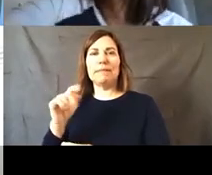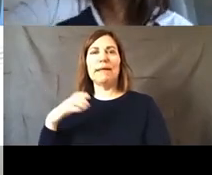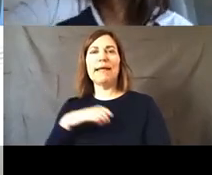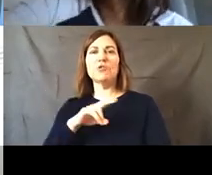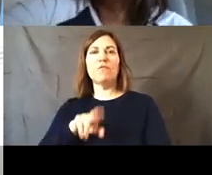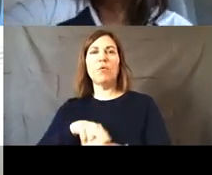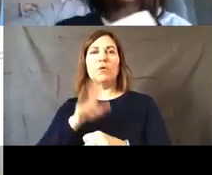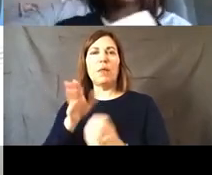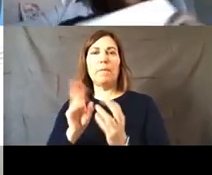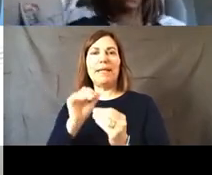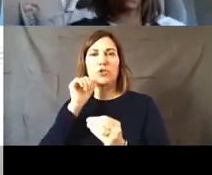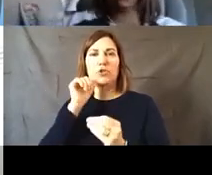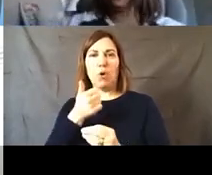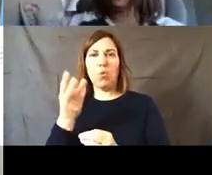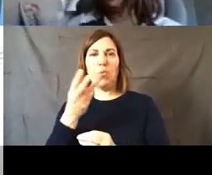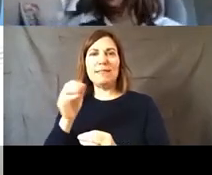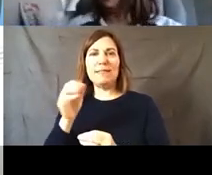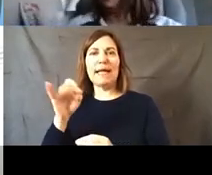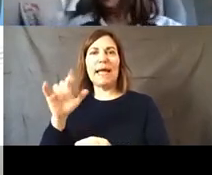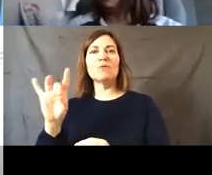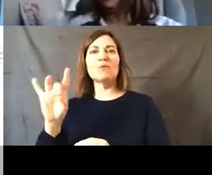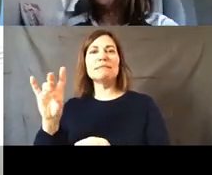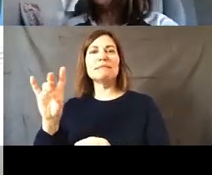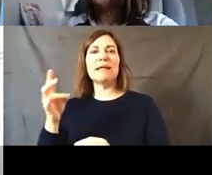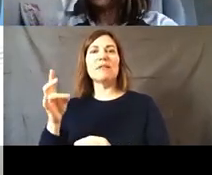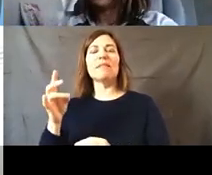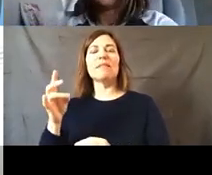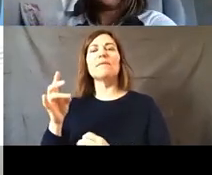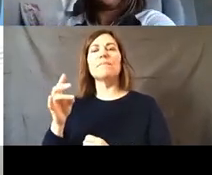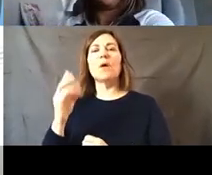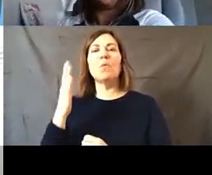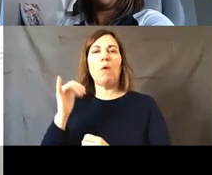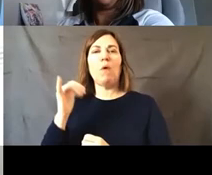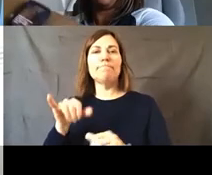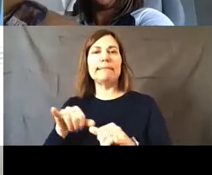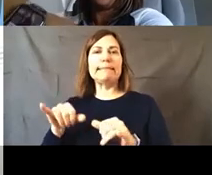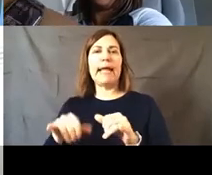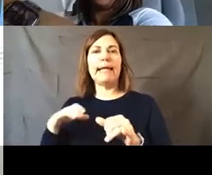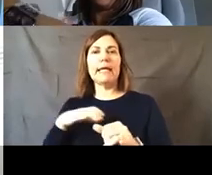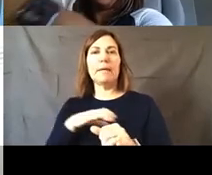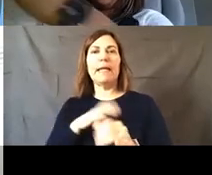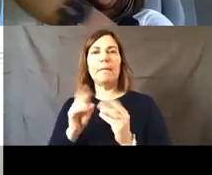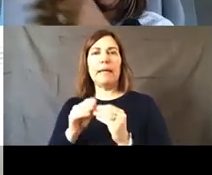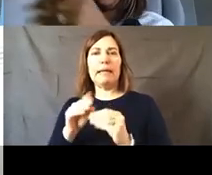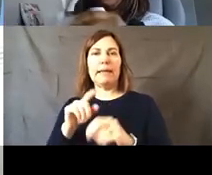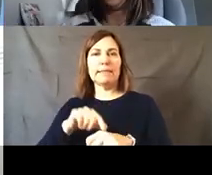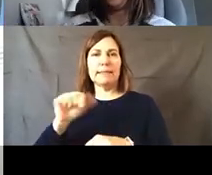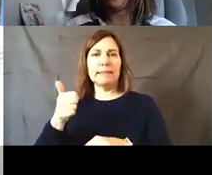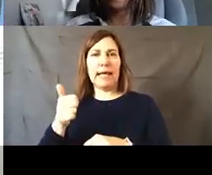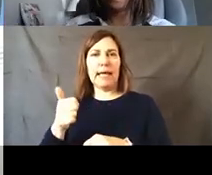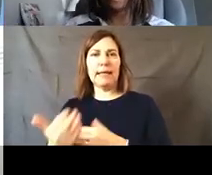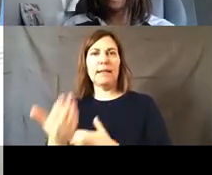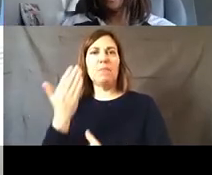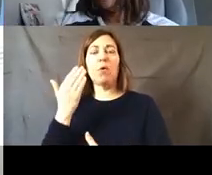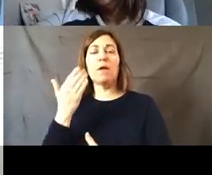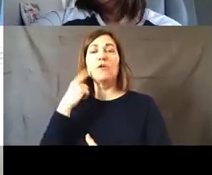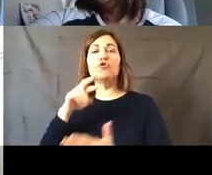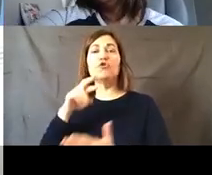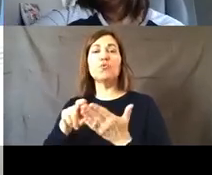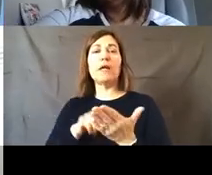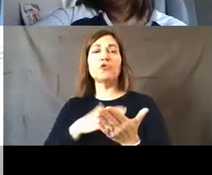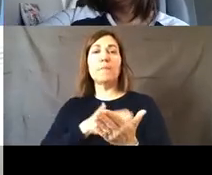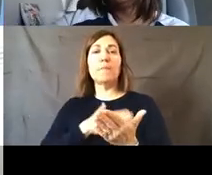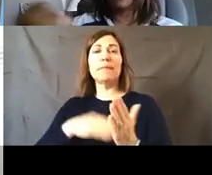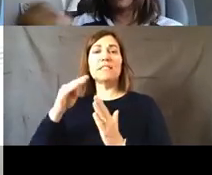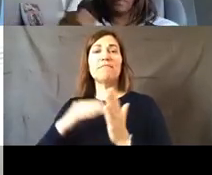tomorrow, Wednesday, April 7th, for the standing committee meeting at 10 a.m. To register, please fill out the